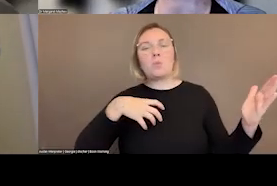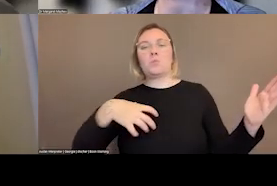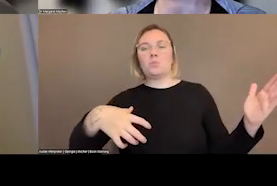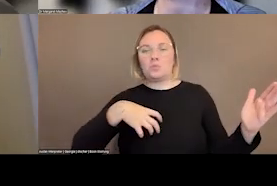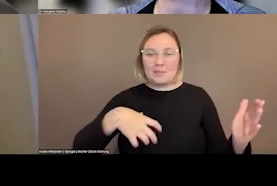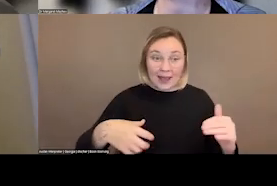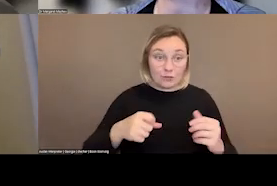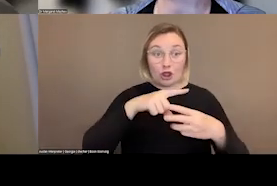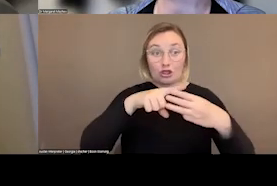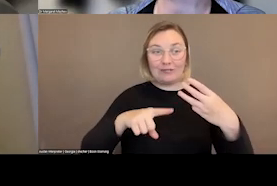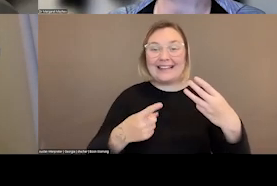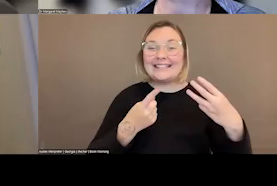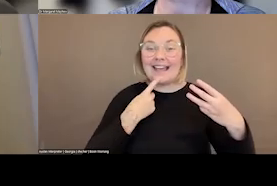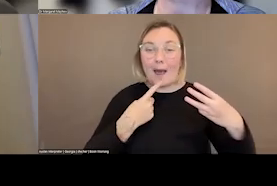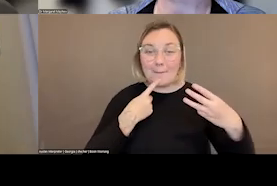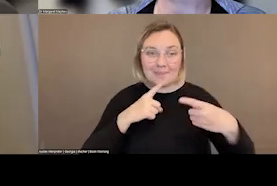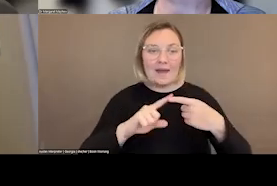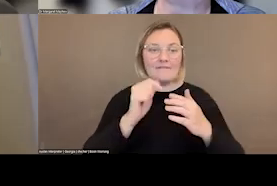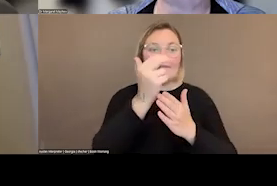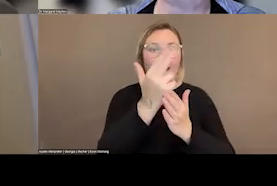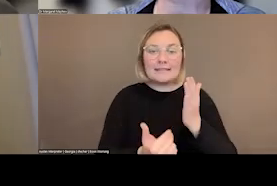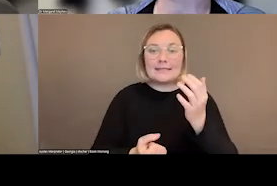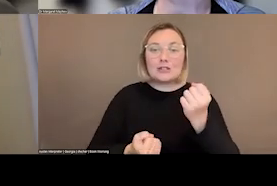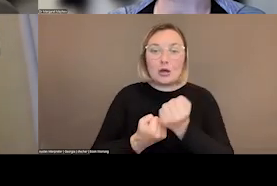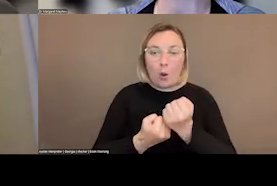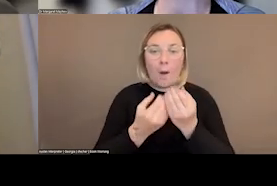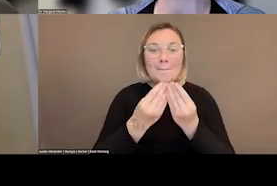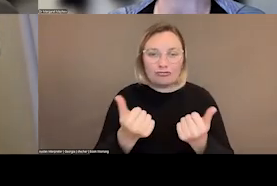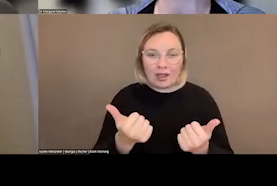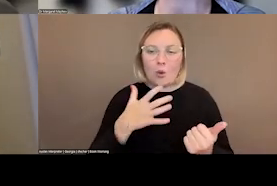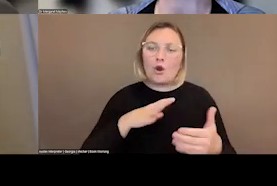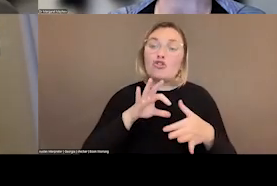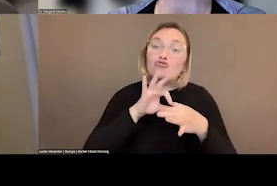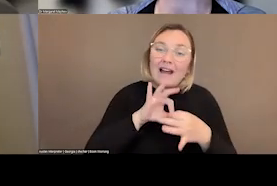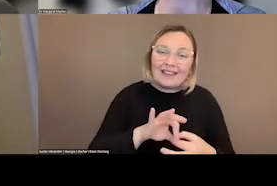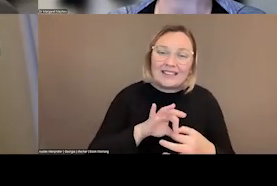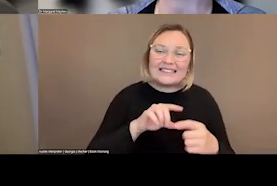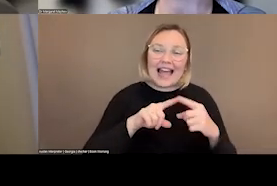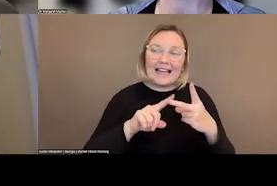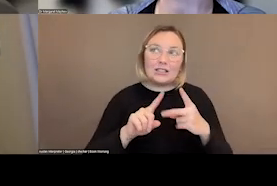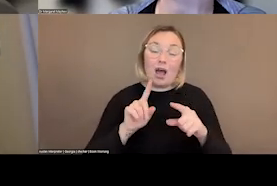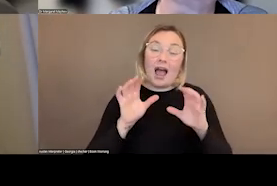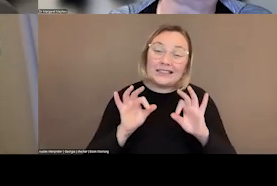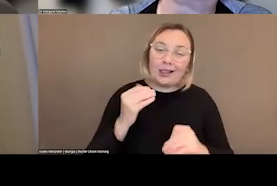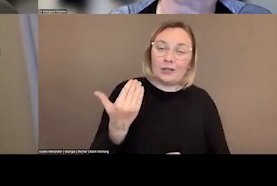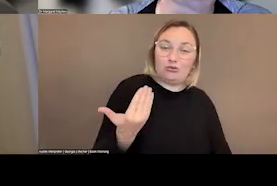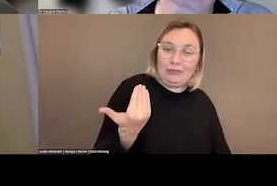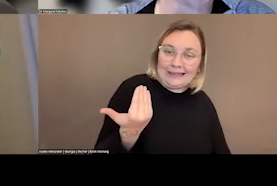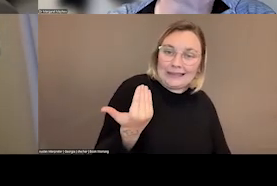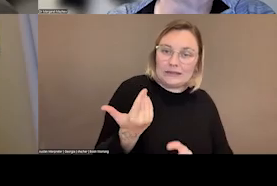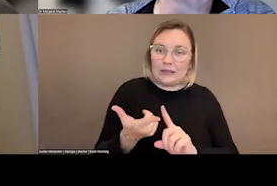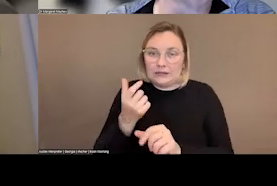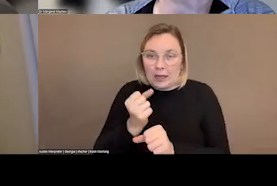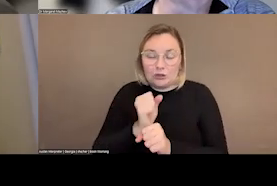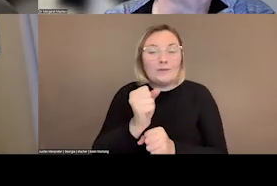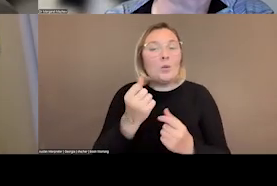three types. We have artistic support material. So we want relevant and ideally recent examples of your artistic